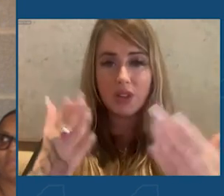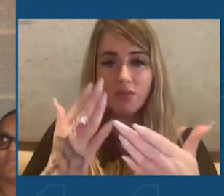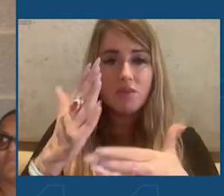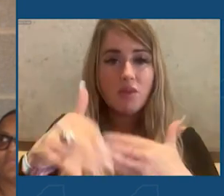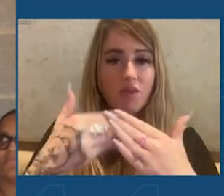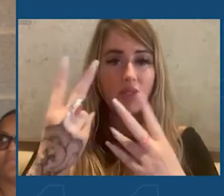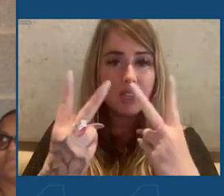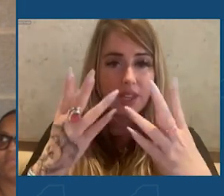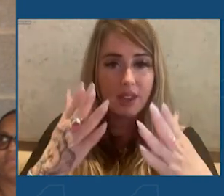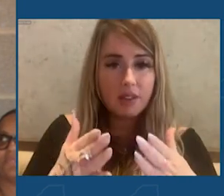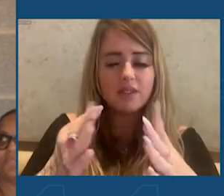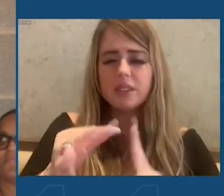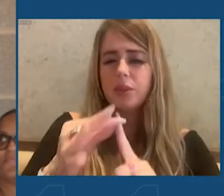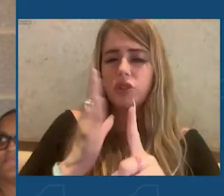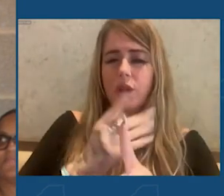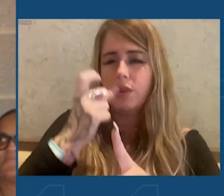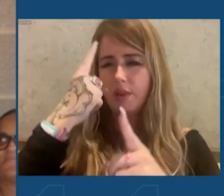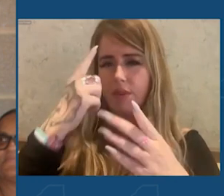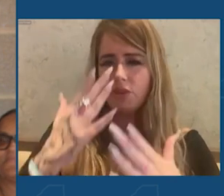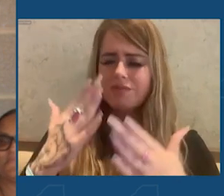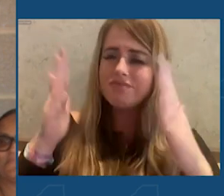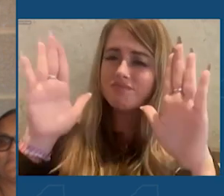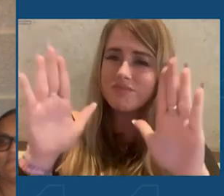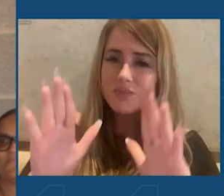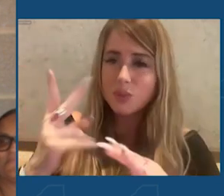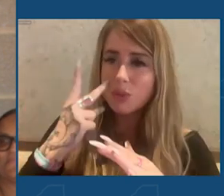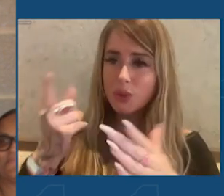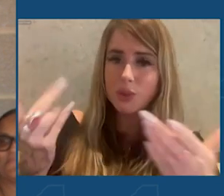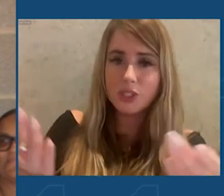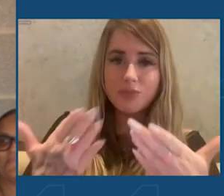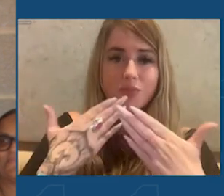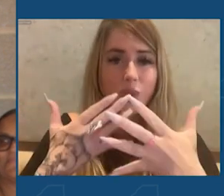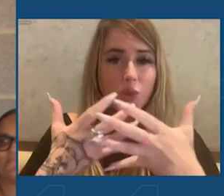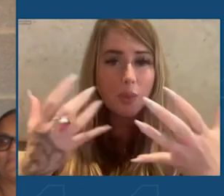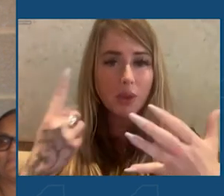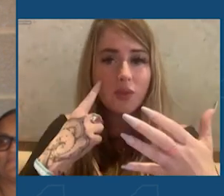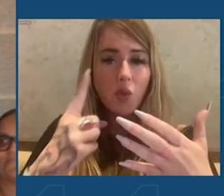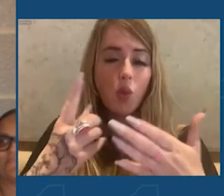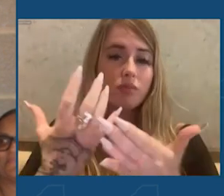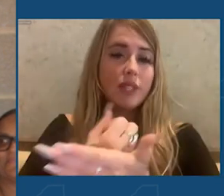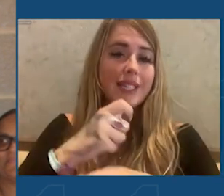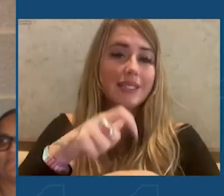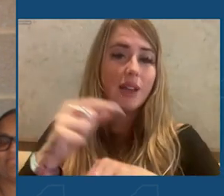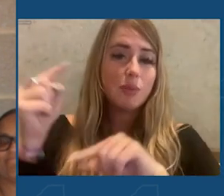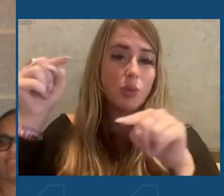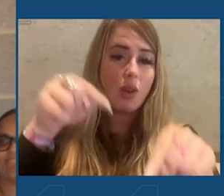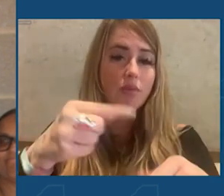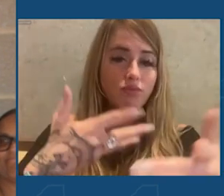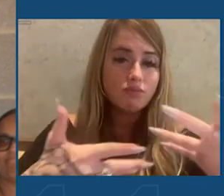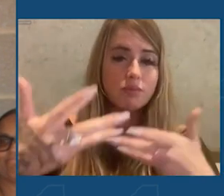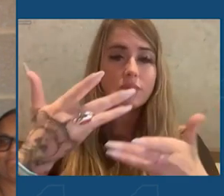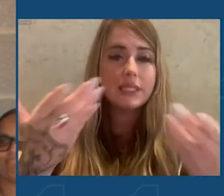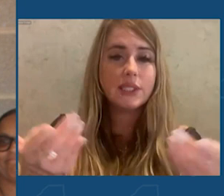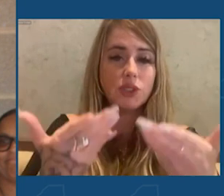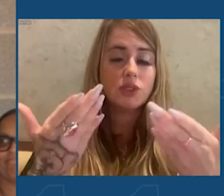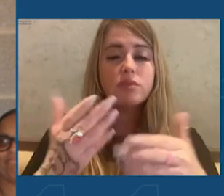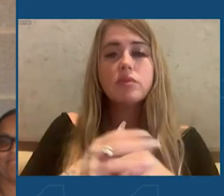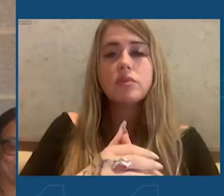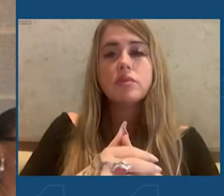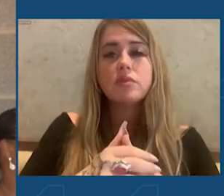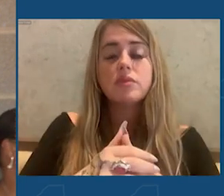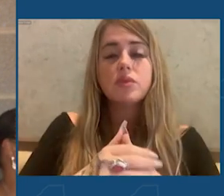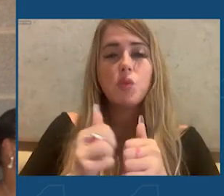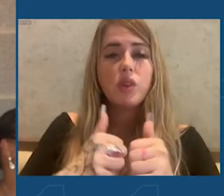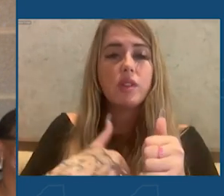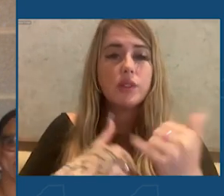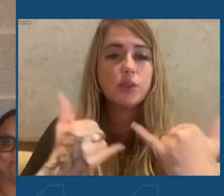especially our governor. It's great to see you here. Thank you so much for taking time out of your busy schedule to come here and be with us today. Thank you so